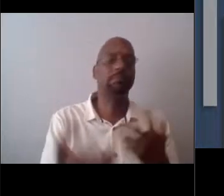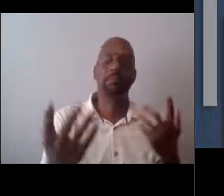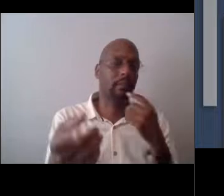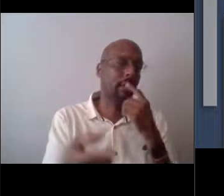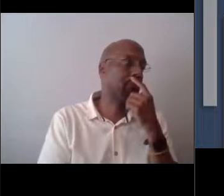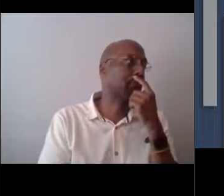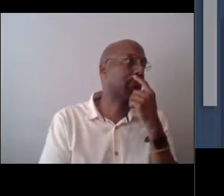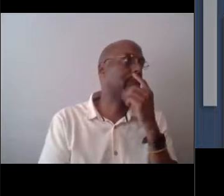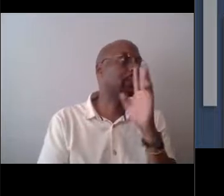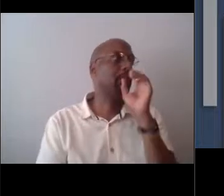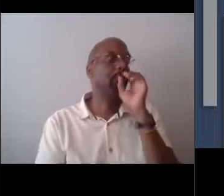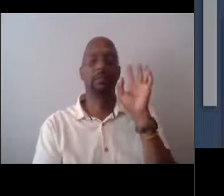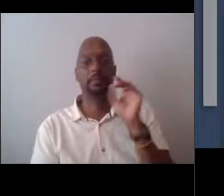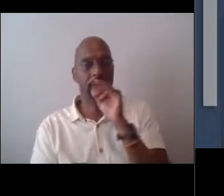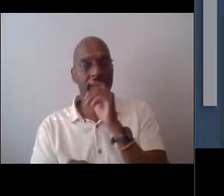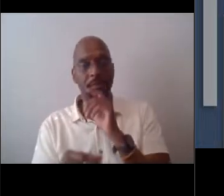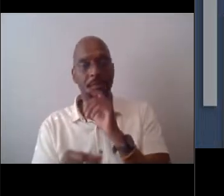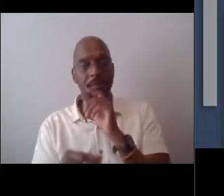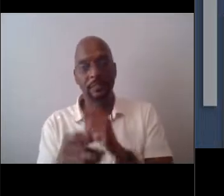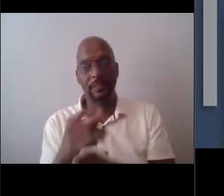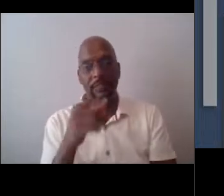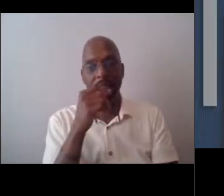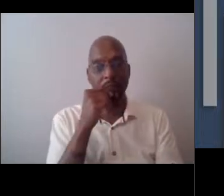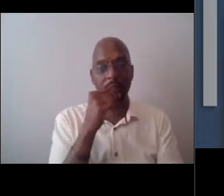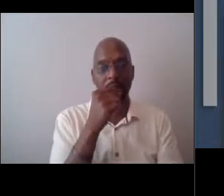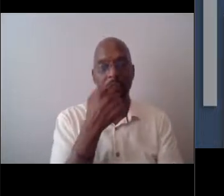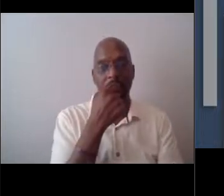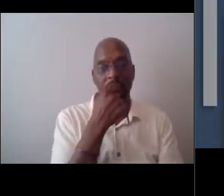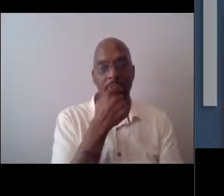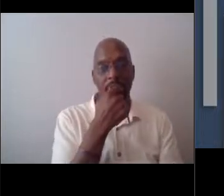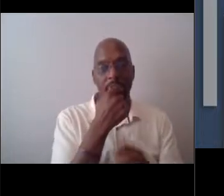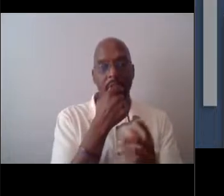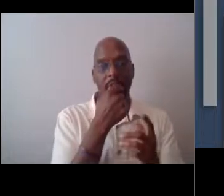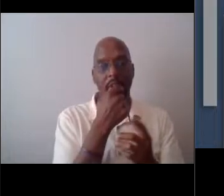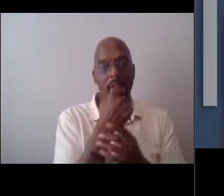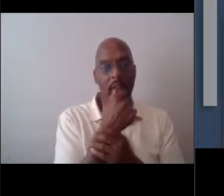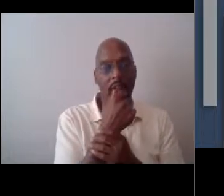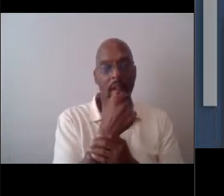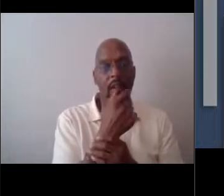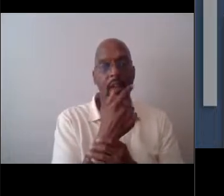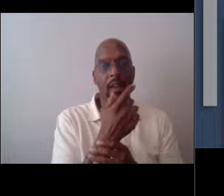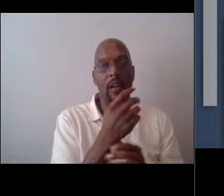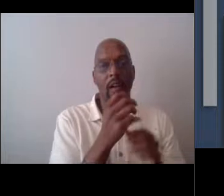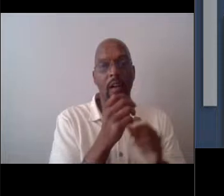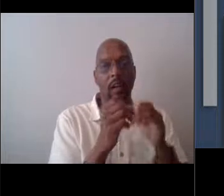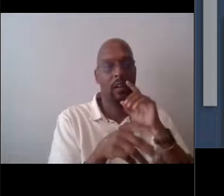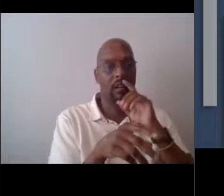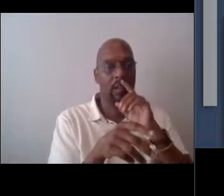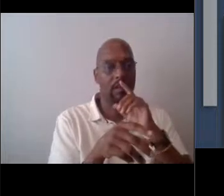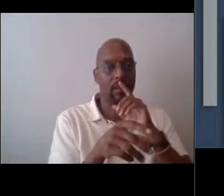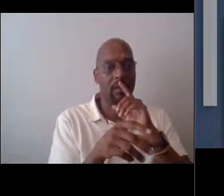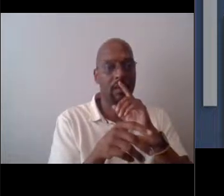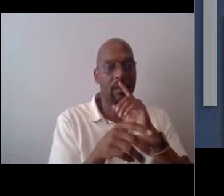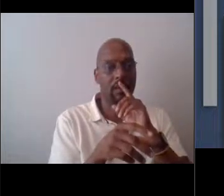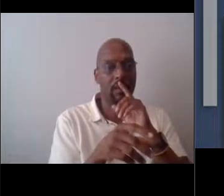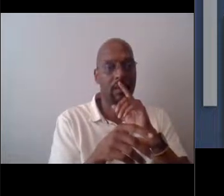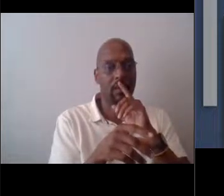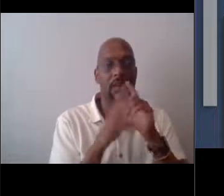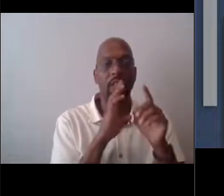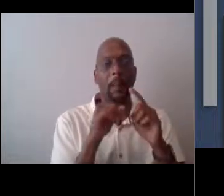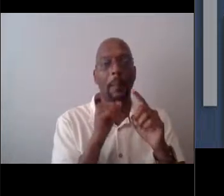sorry? In the access to destinations indicator, and I'm still